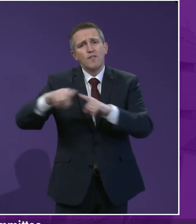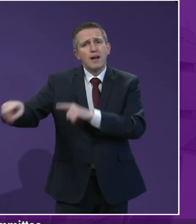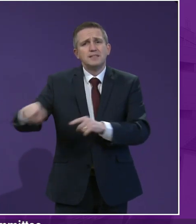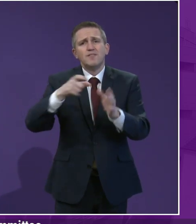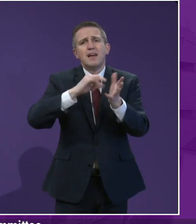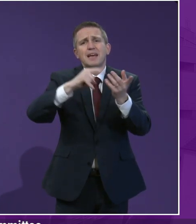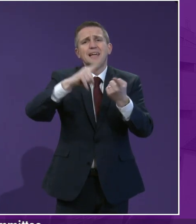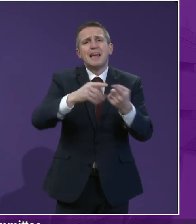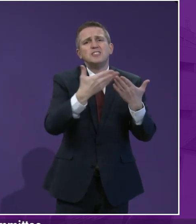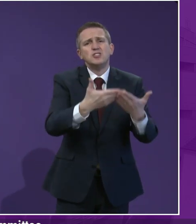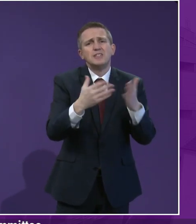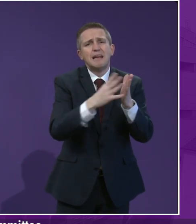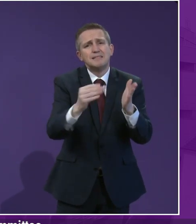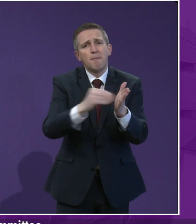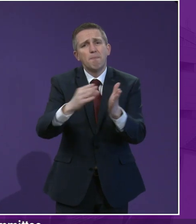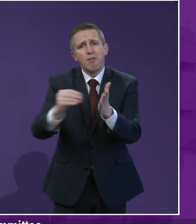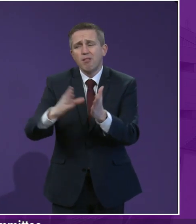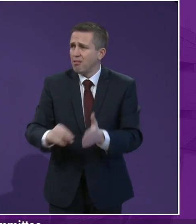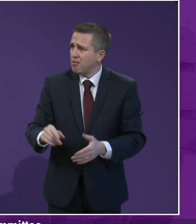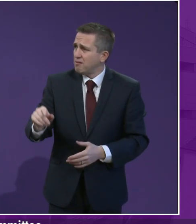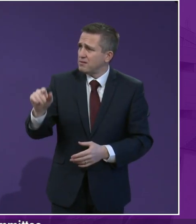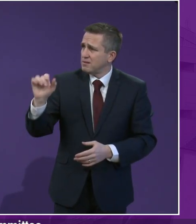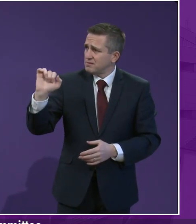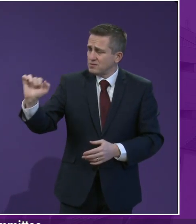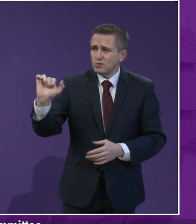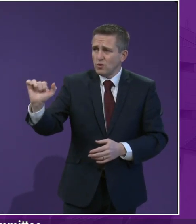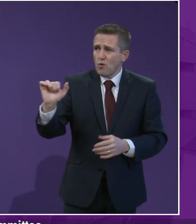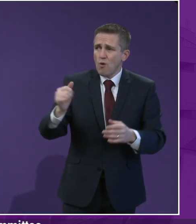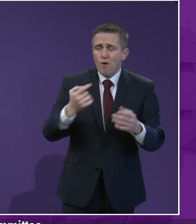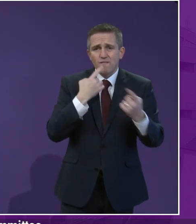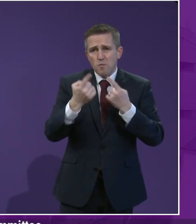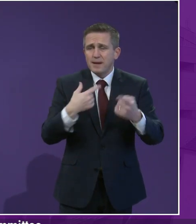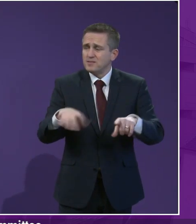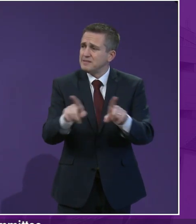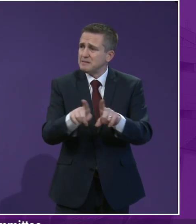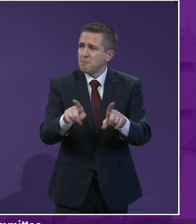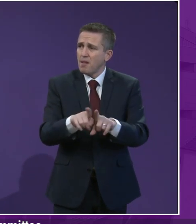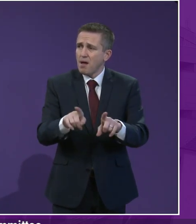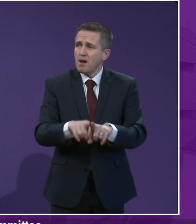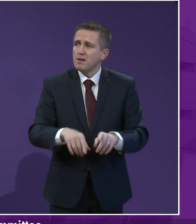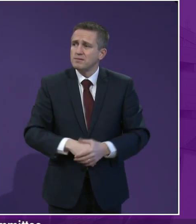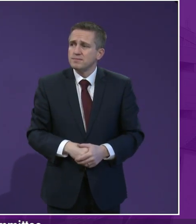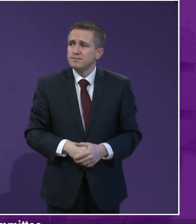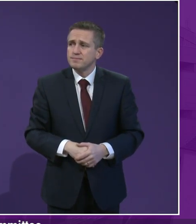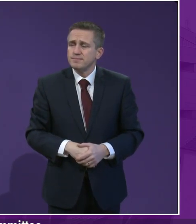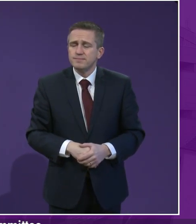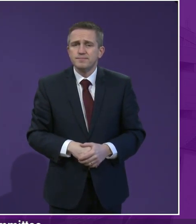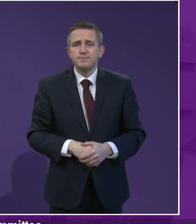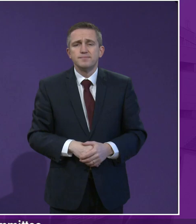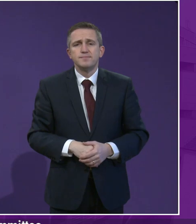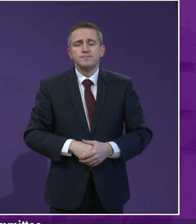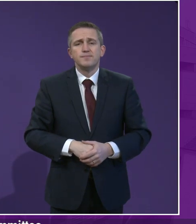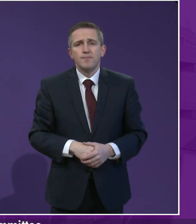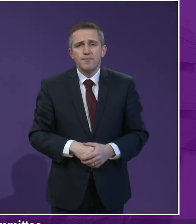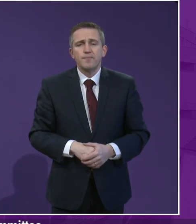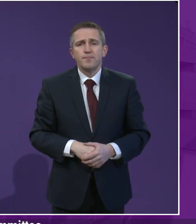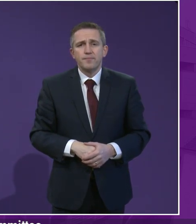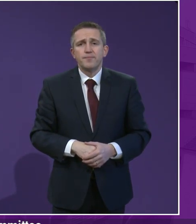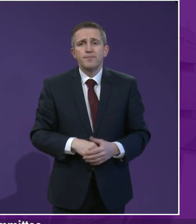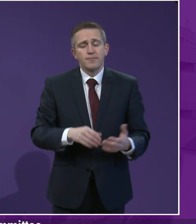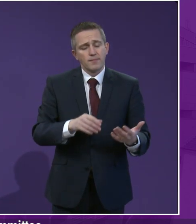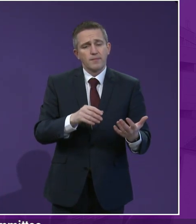Don't want to dominate the floor. I see lots of nodding heads there. Thanks, Lauren. Dr. Hutchison, you gave us some very clear case studies in your evidence of some of